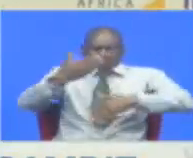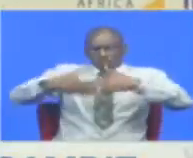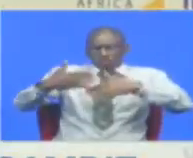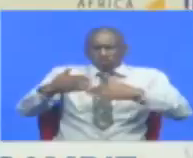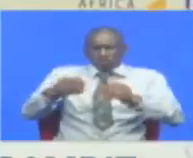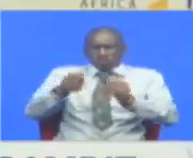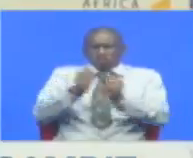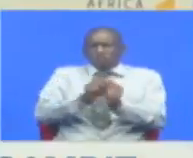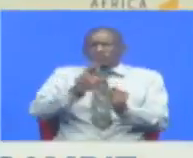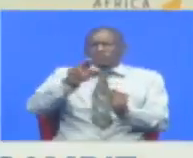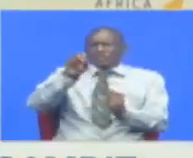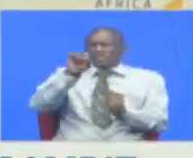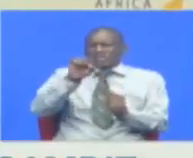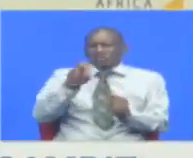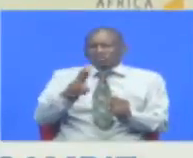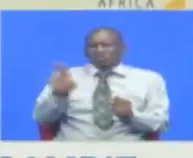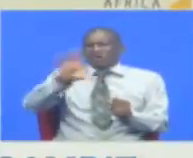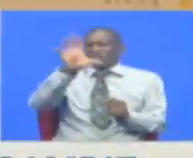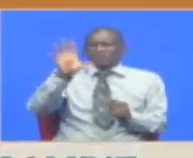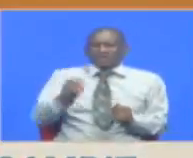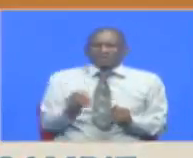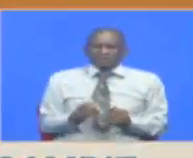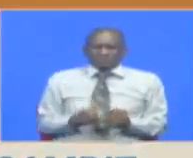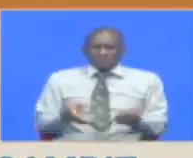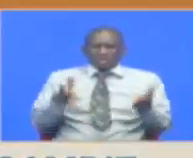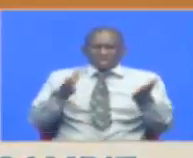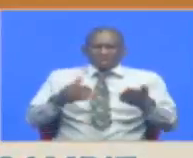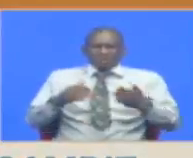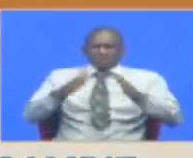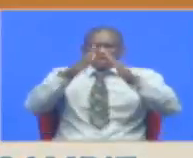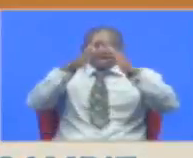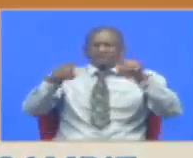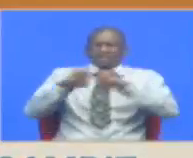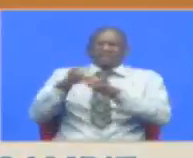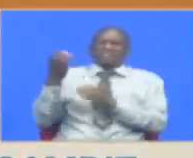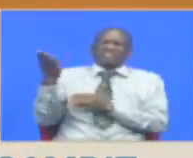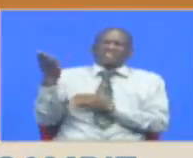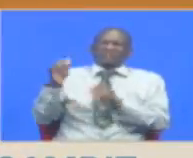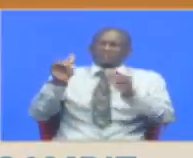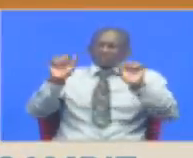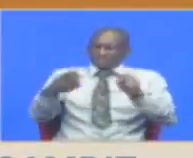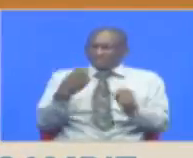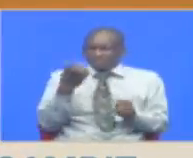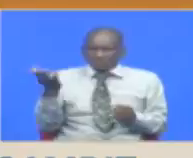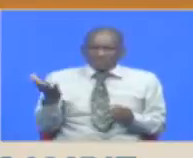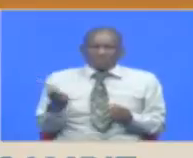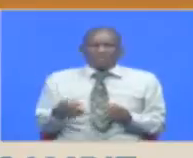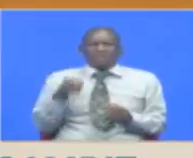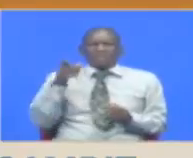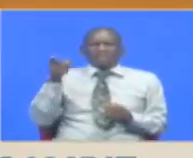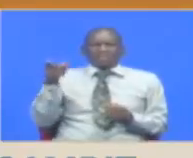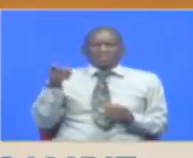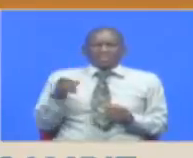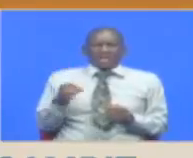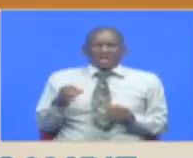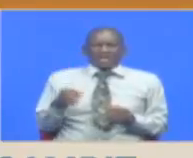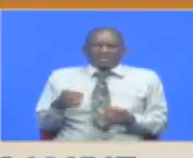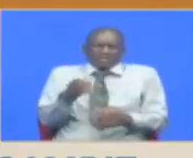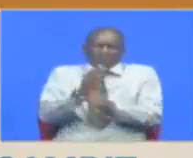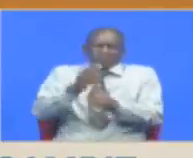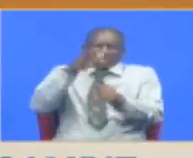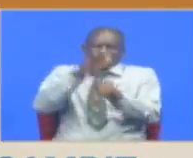with USIU Africa. The buildings like this you've seen today, they are extremely capital